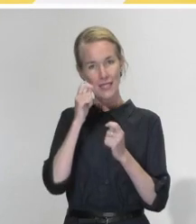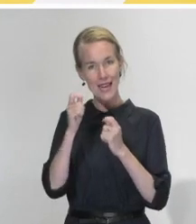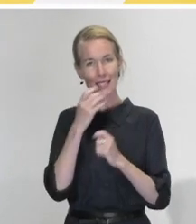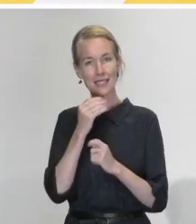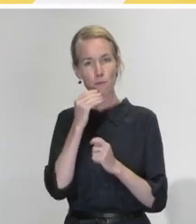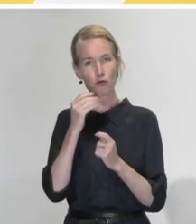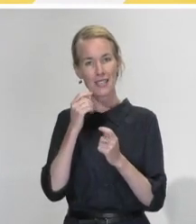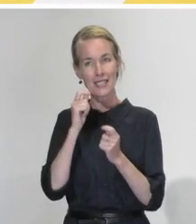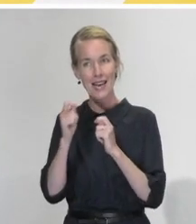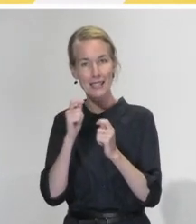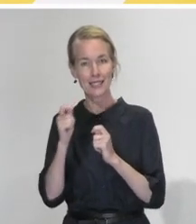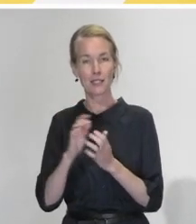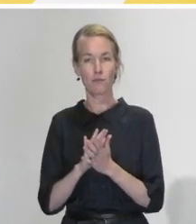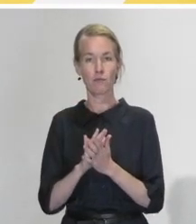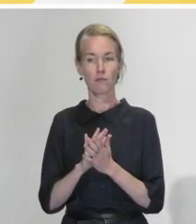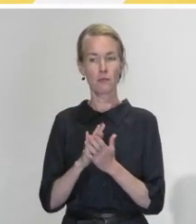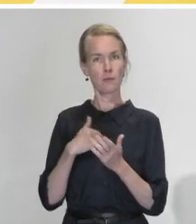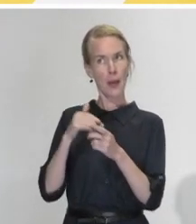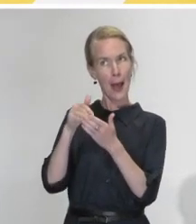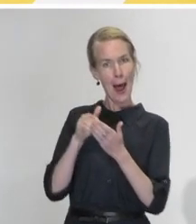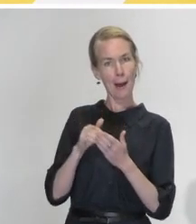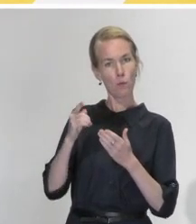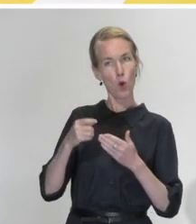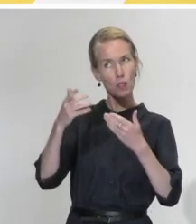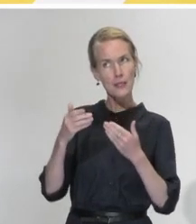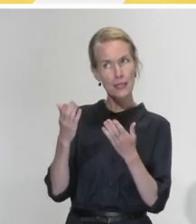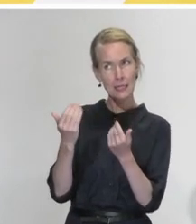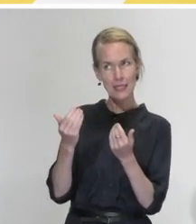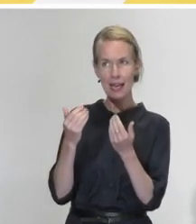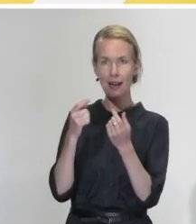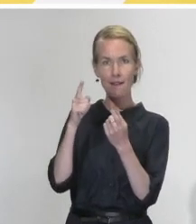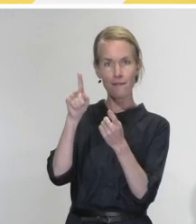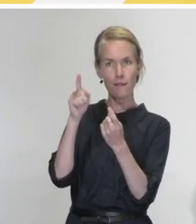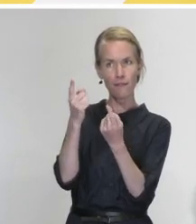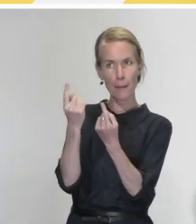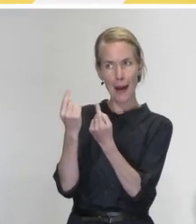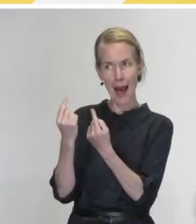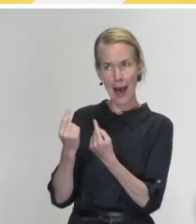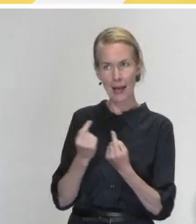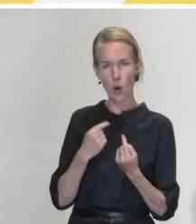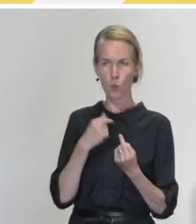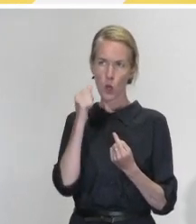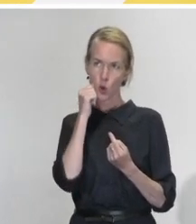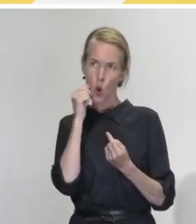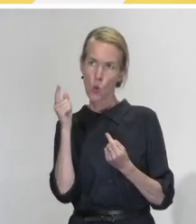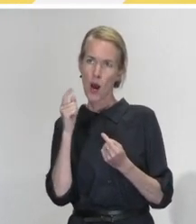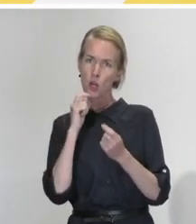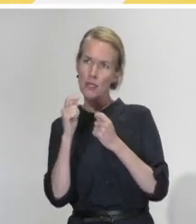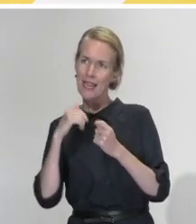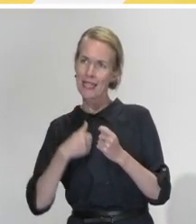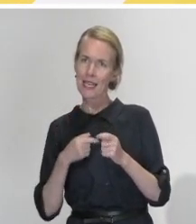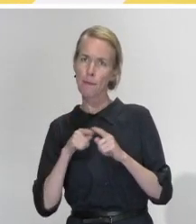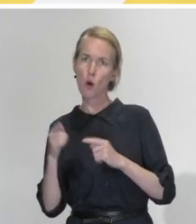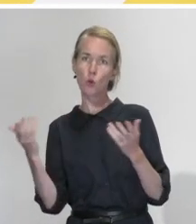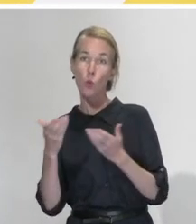test the processes that those CBACs are running well, and they've got the testing happening and getting the swabs through